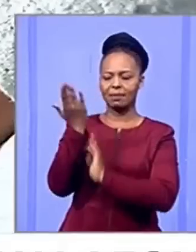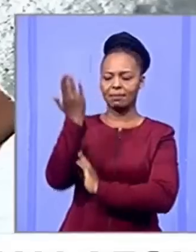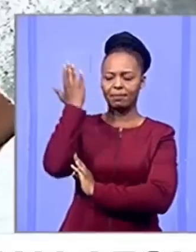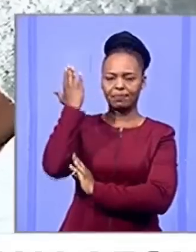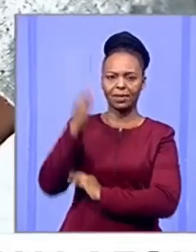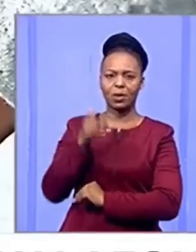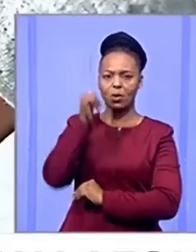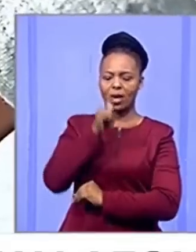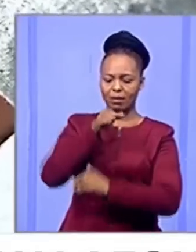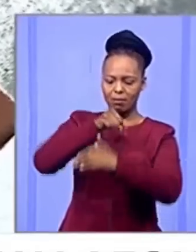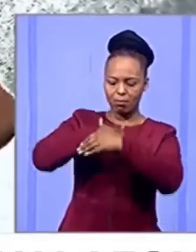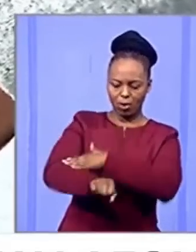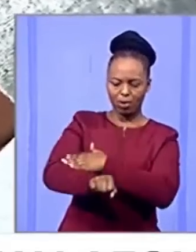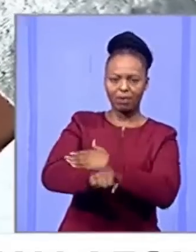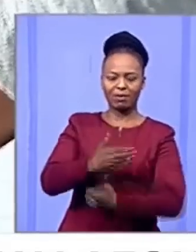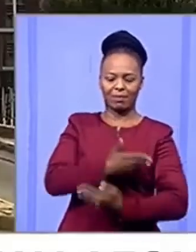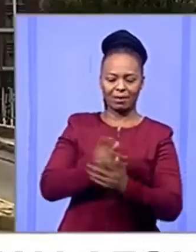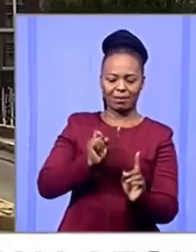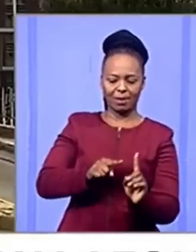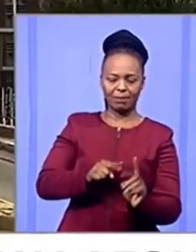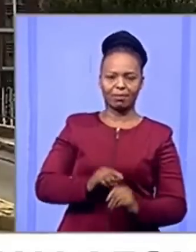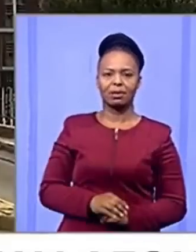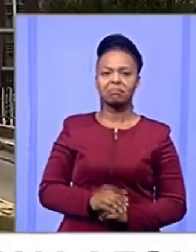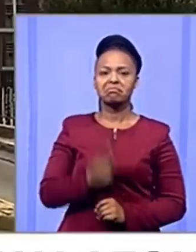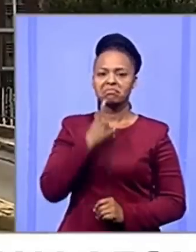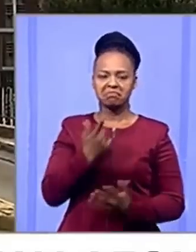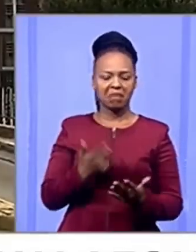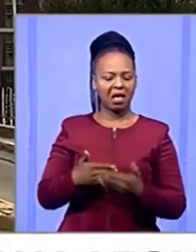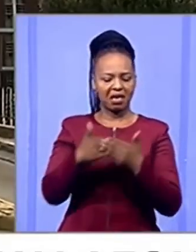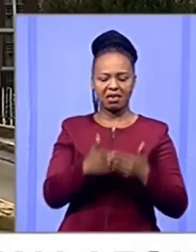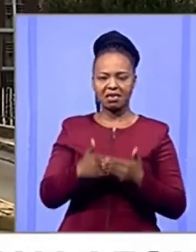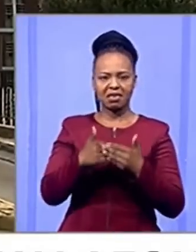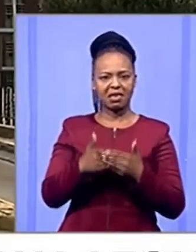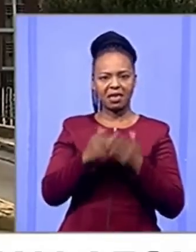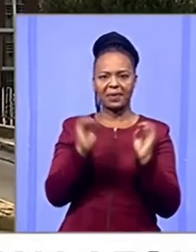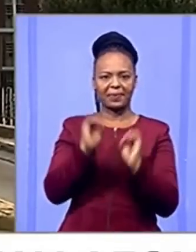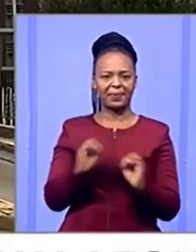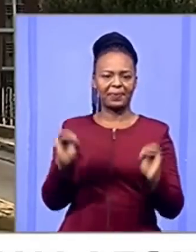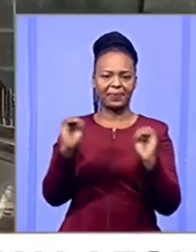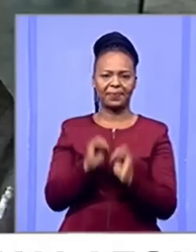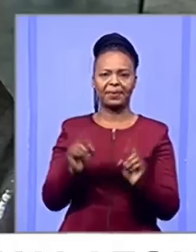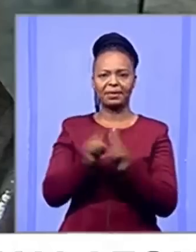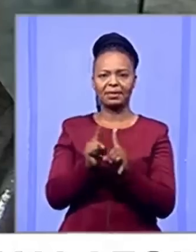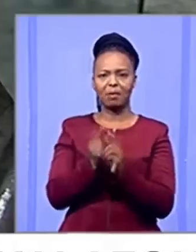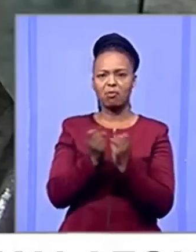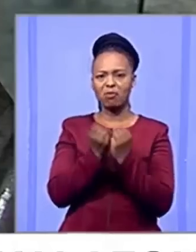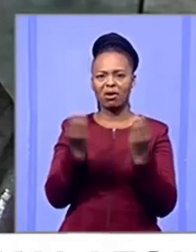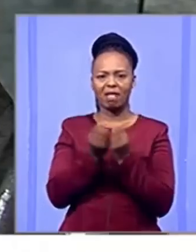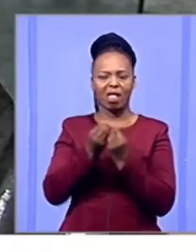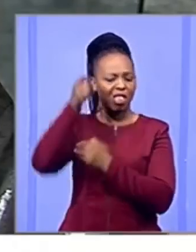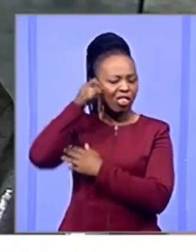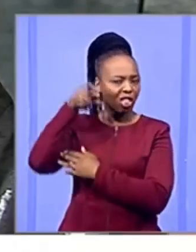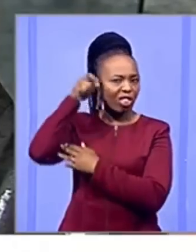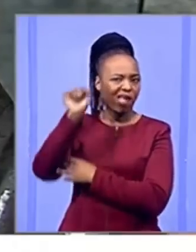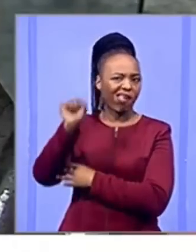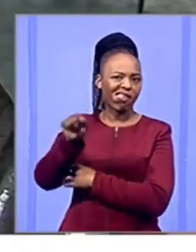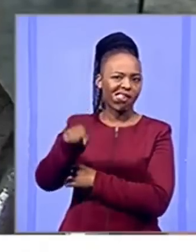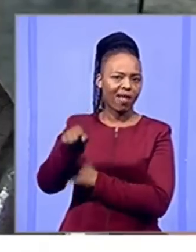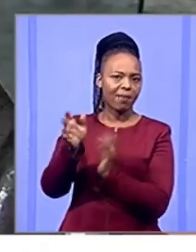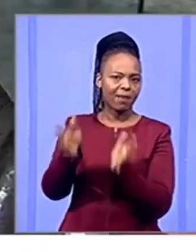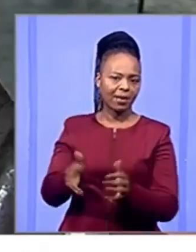hore sena se etsaetse ka baka la ho sa tsotelle le ho hloka kwetliso ha baoki sepetleleng sena. Yeah, she's acting like a 2-year-old